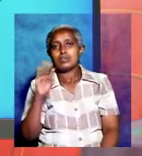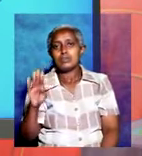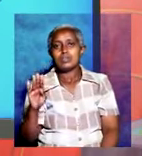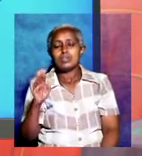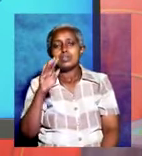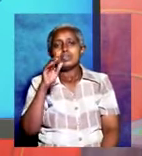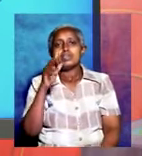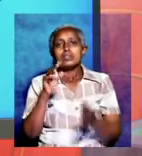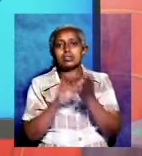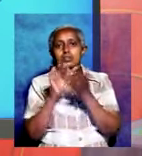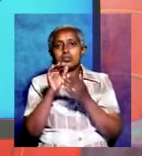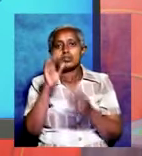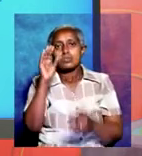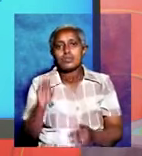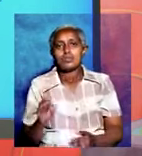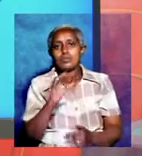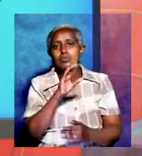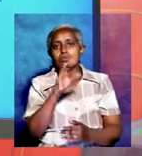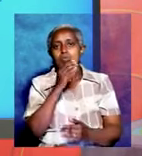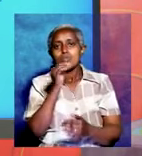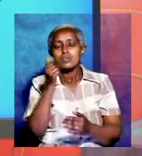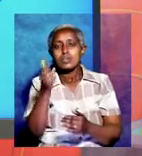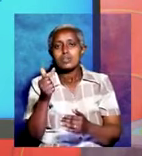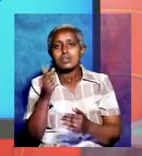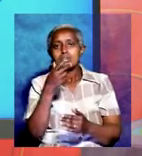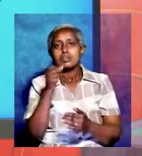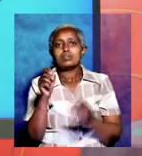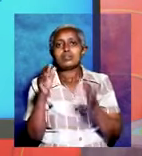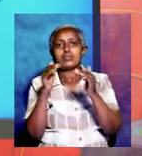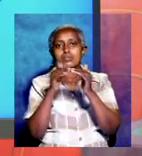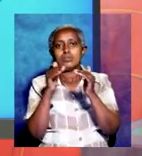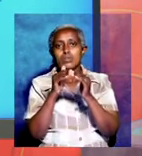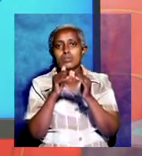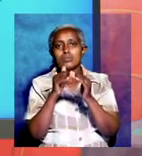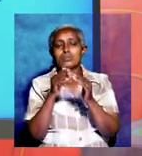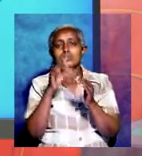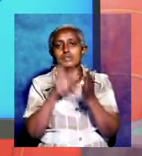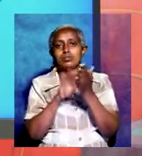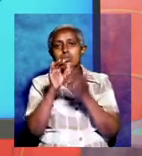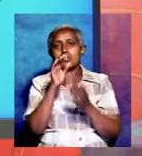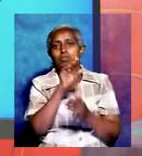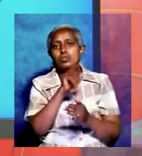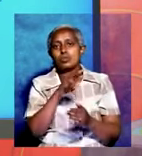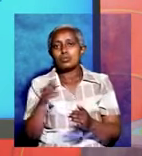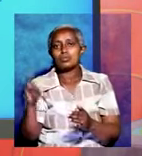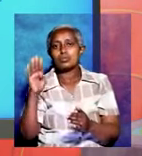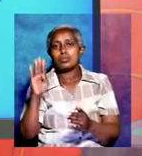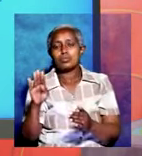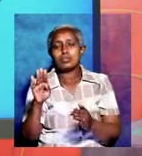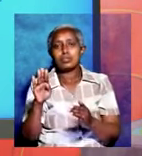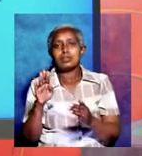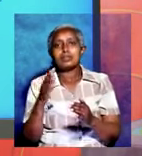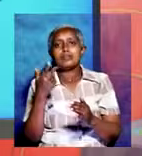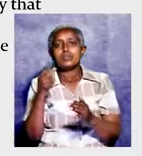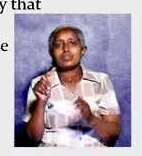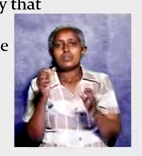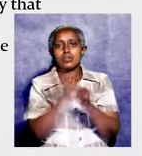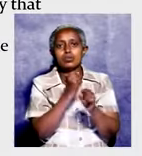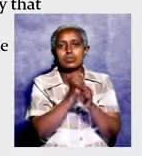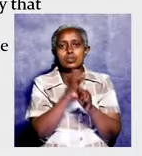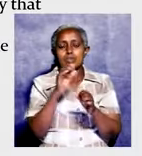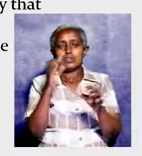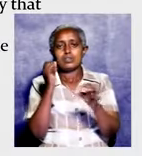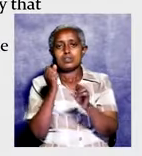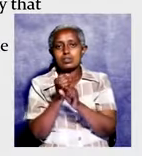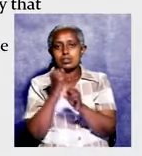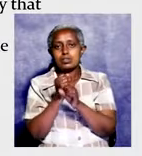of columns of A must be equal to the number of rows of B. And the operation is